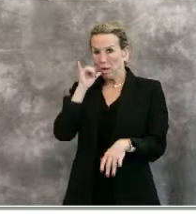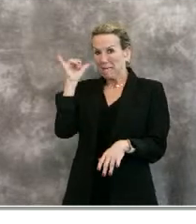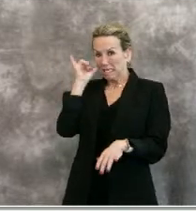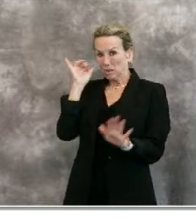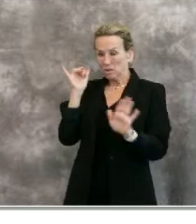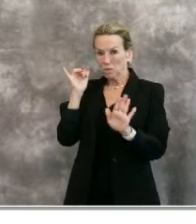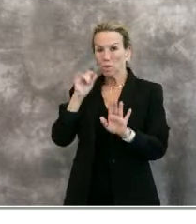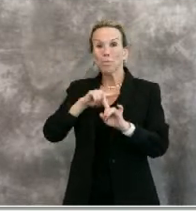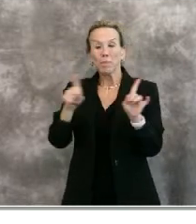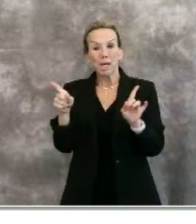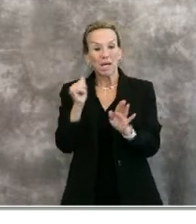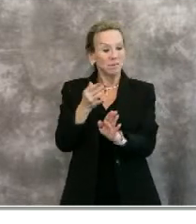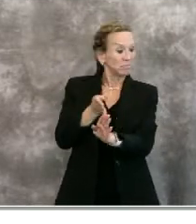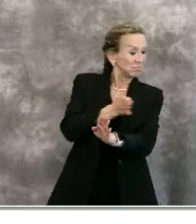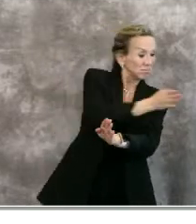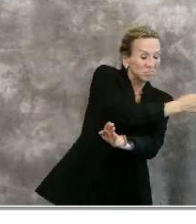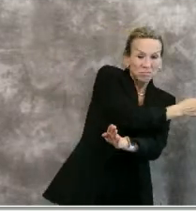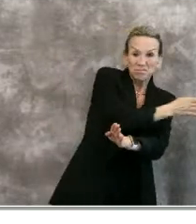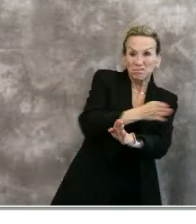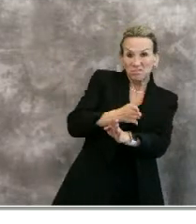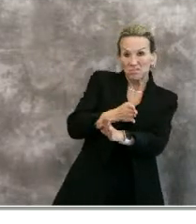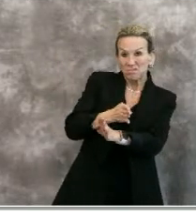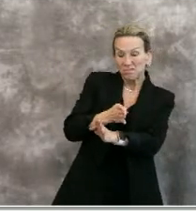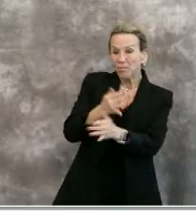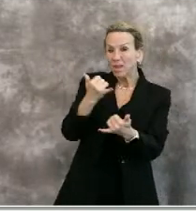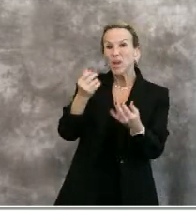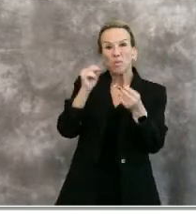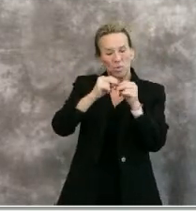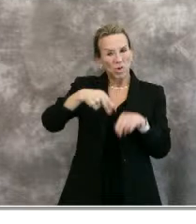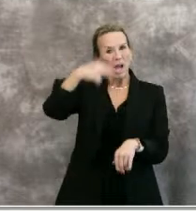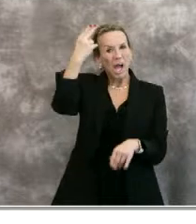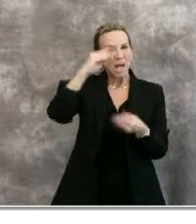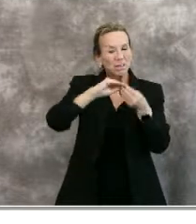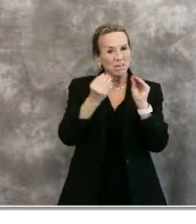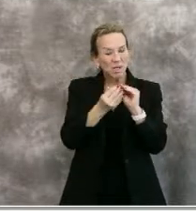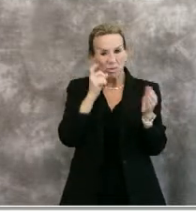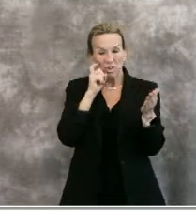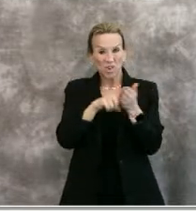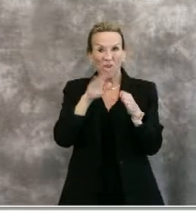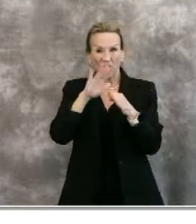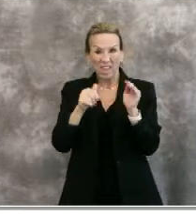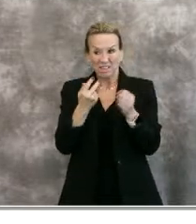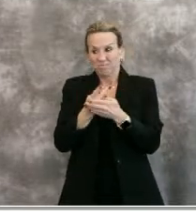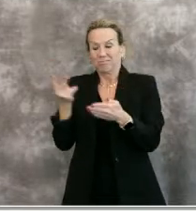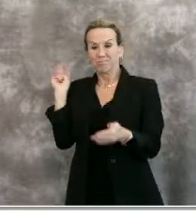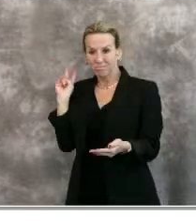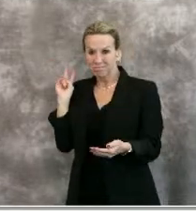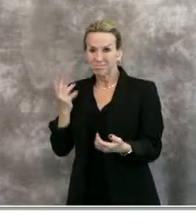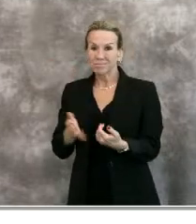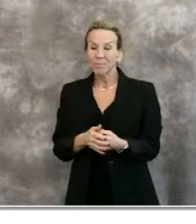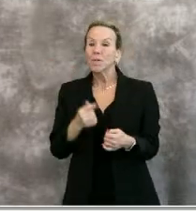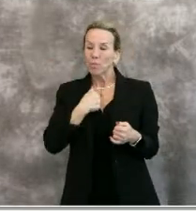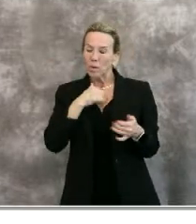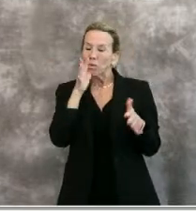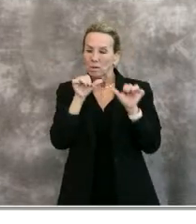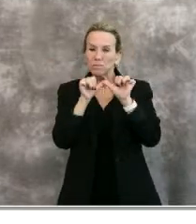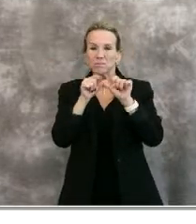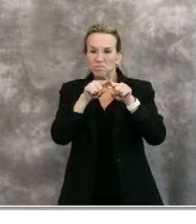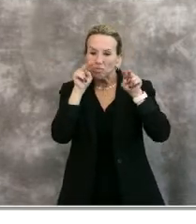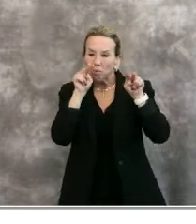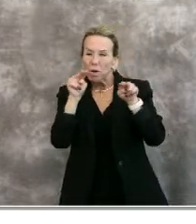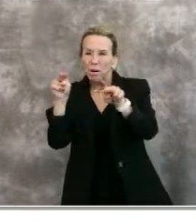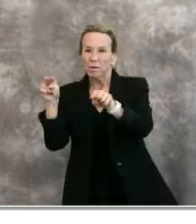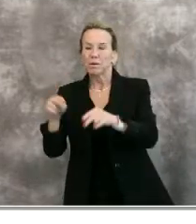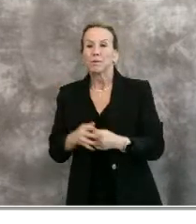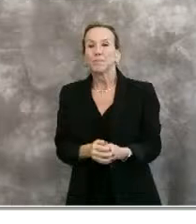again, this last week, higher numbers, higher than the prior week. So we will continue to monitor that. In the